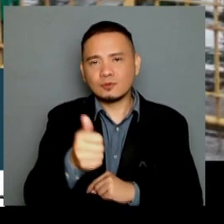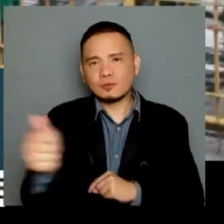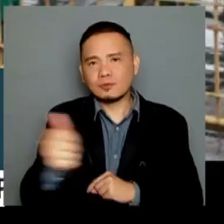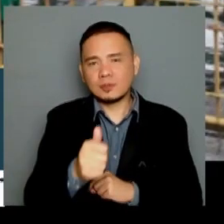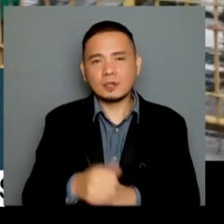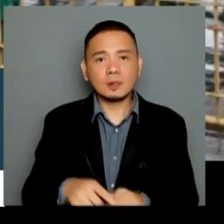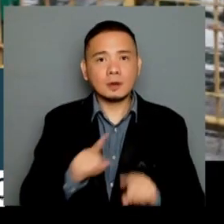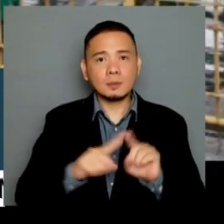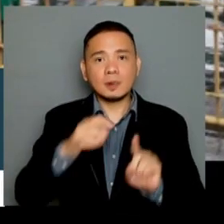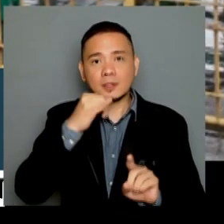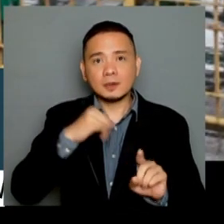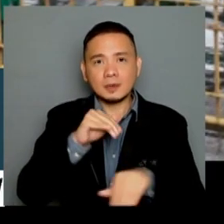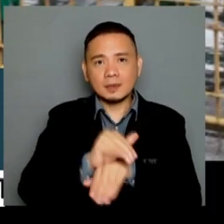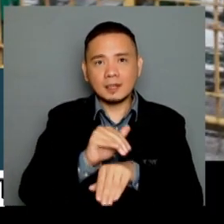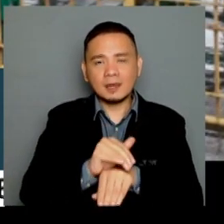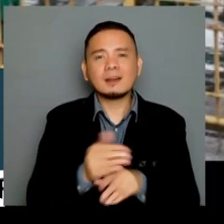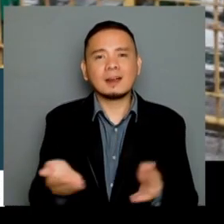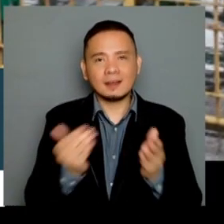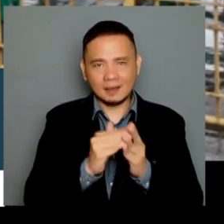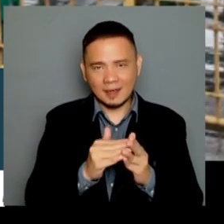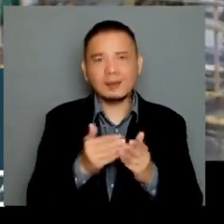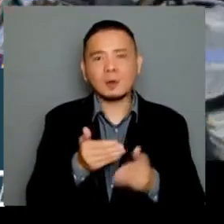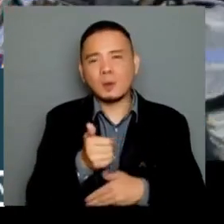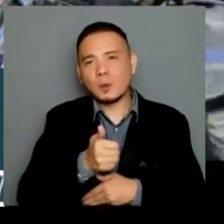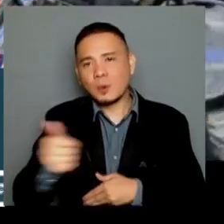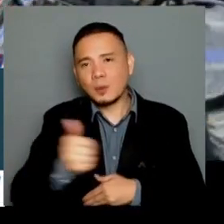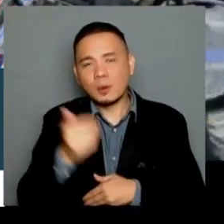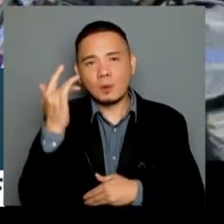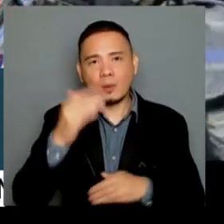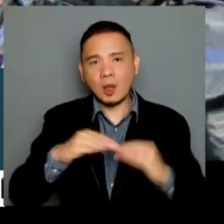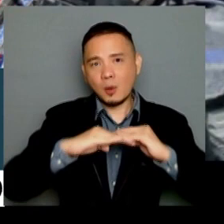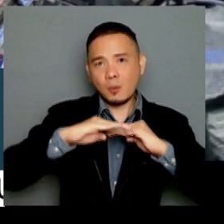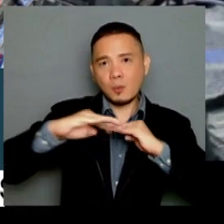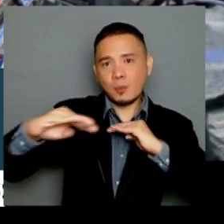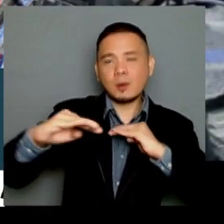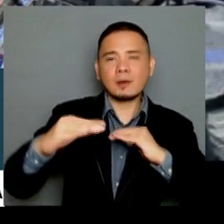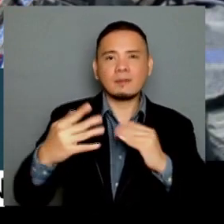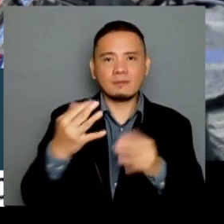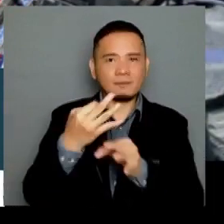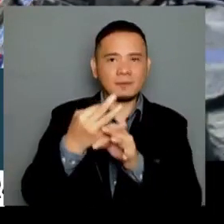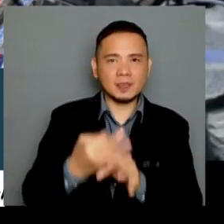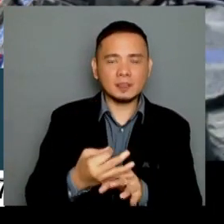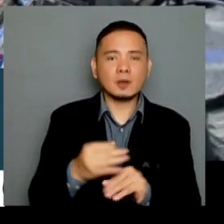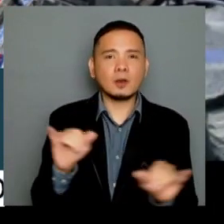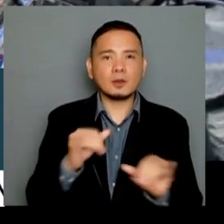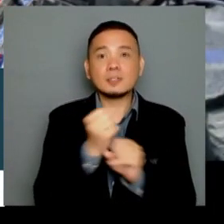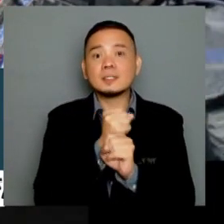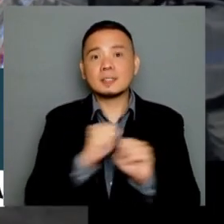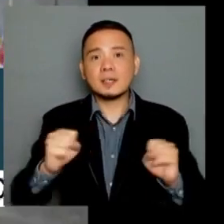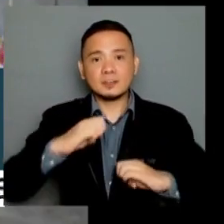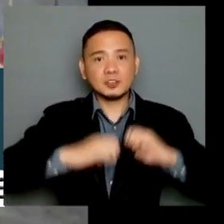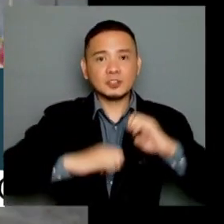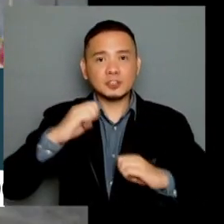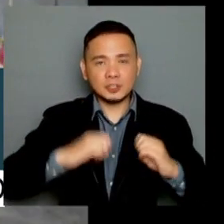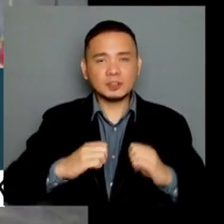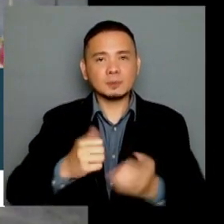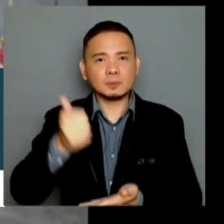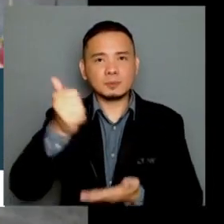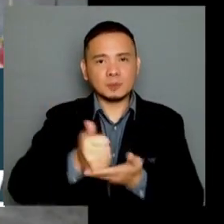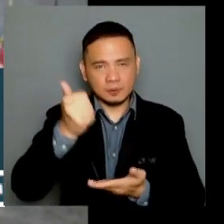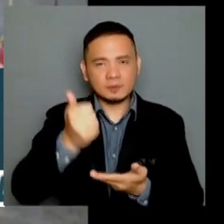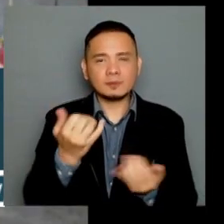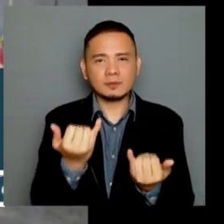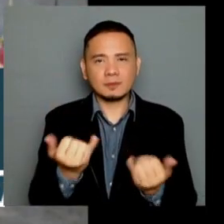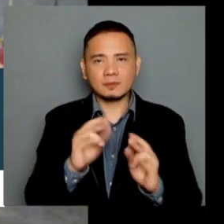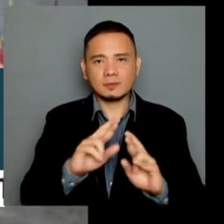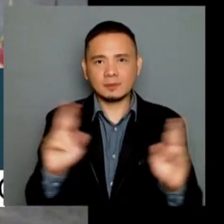catch started sailing again after the ramp was repaired and after the safety engineers ensured that it was safe to use. Because of